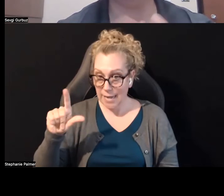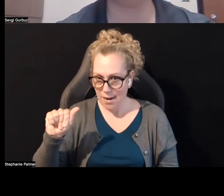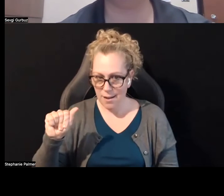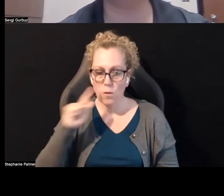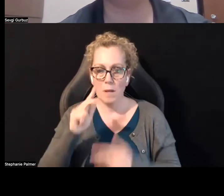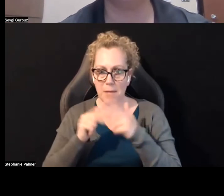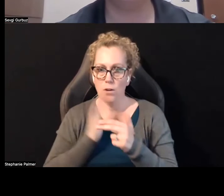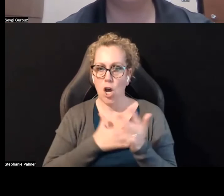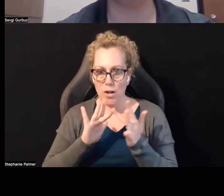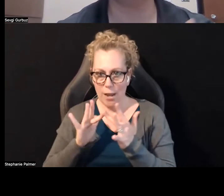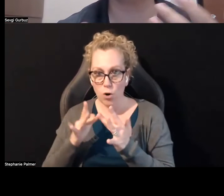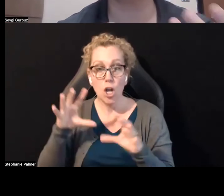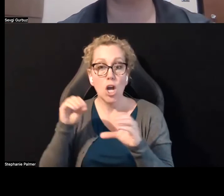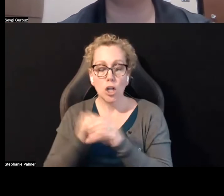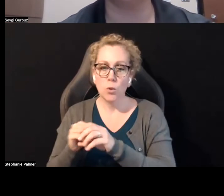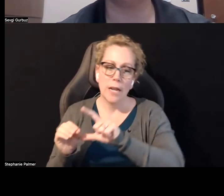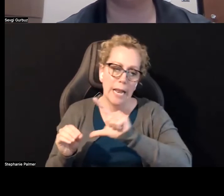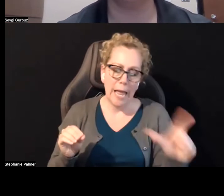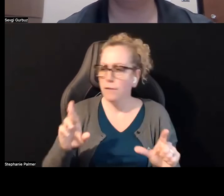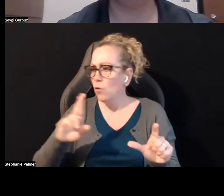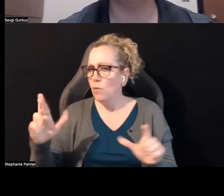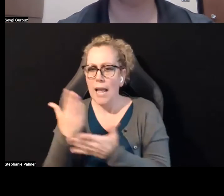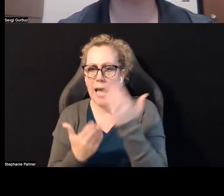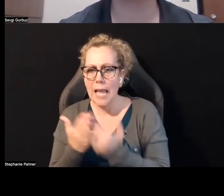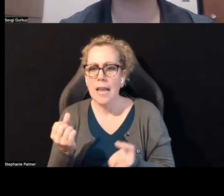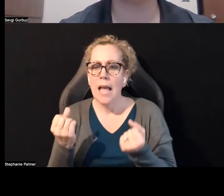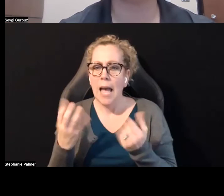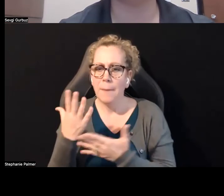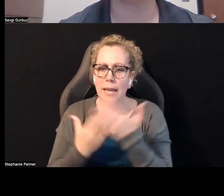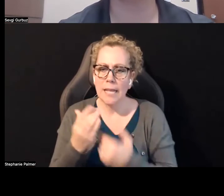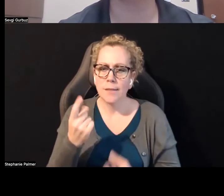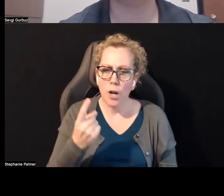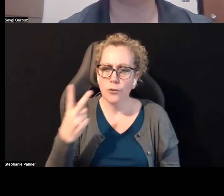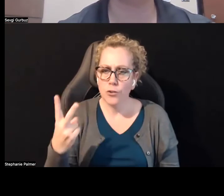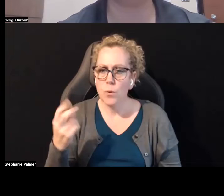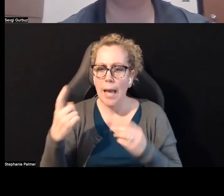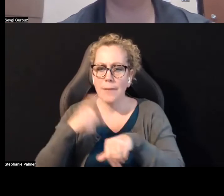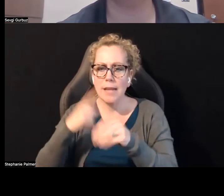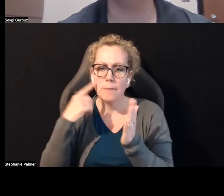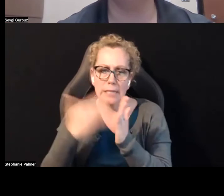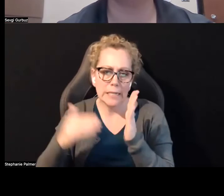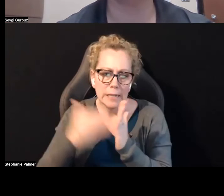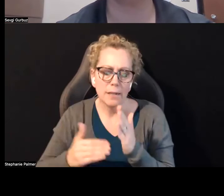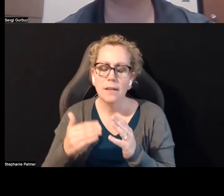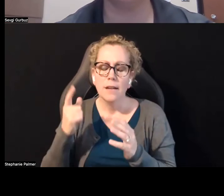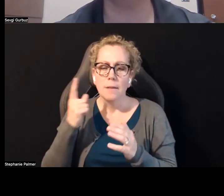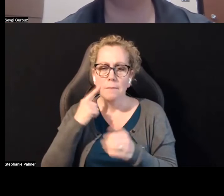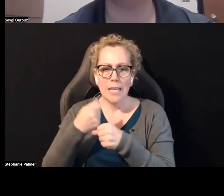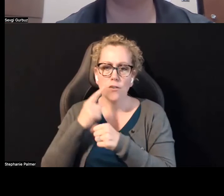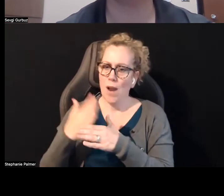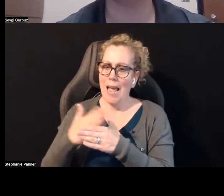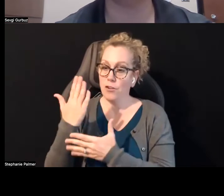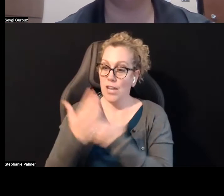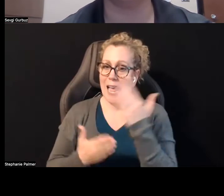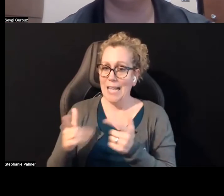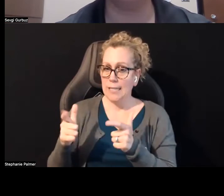like handedness and the number of strokes, making sure that the average hand speeds are consistent